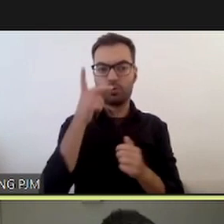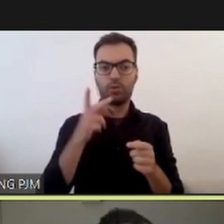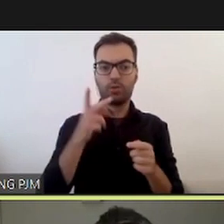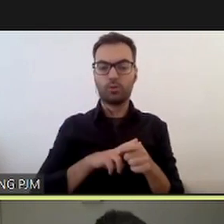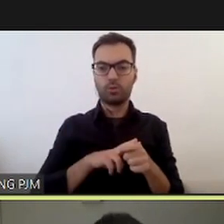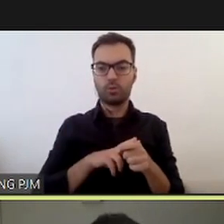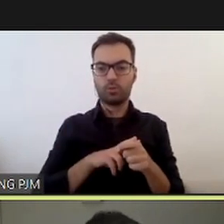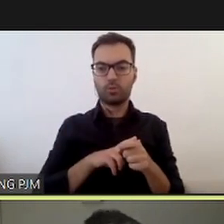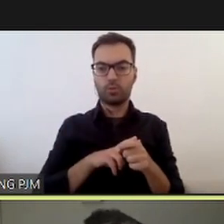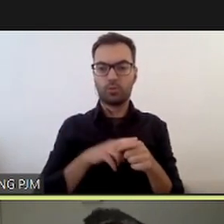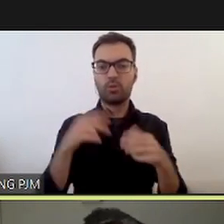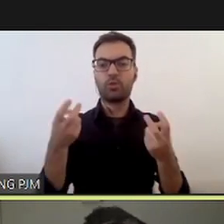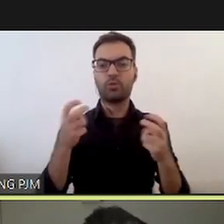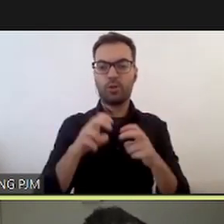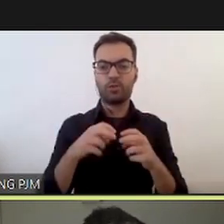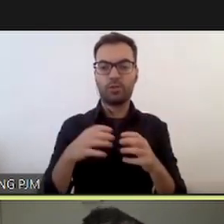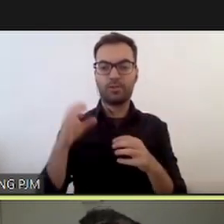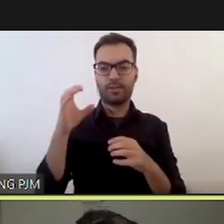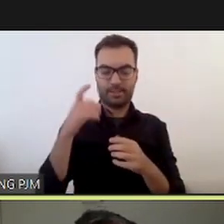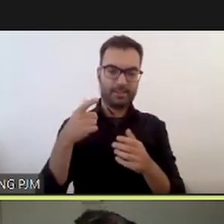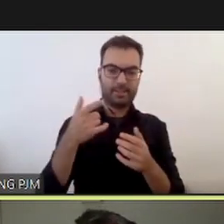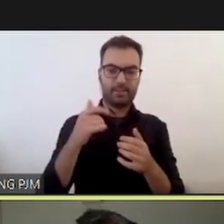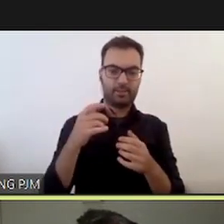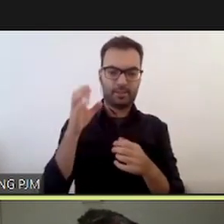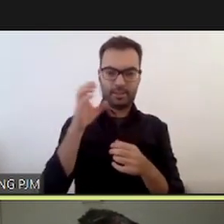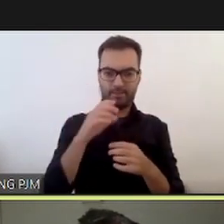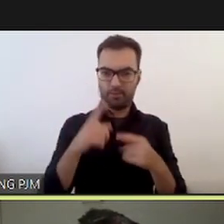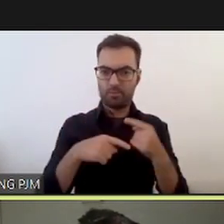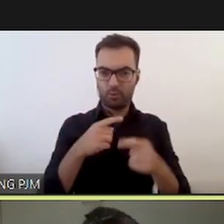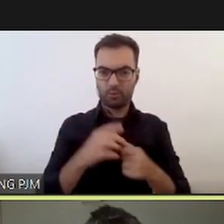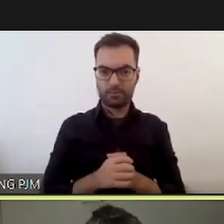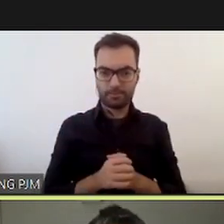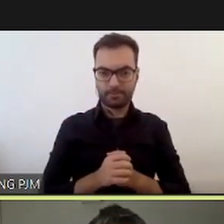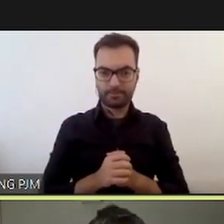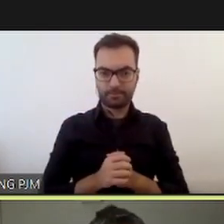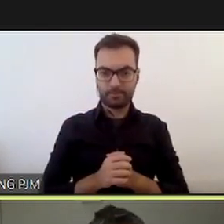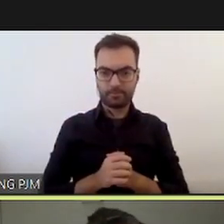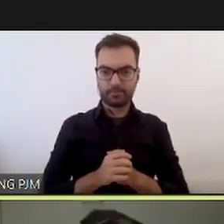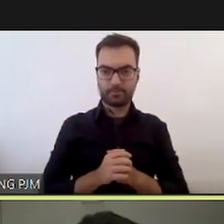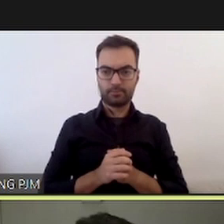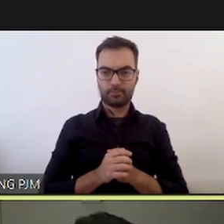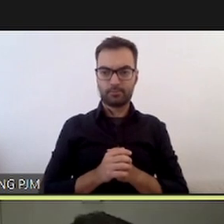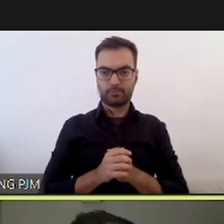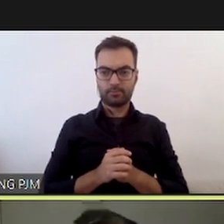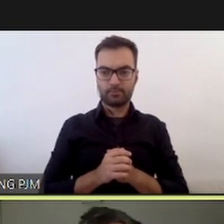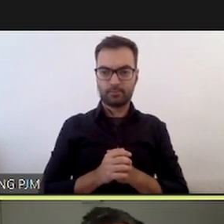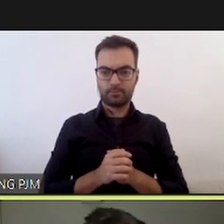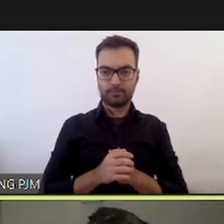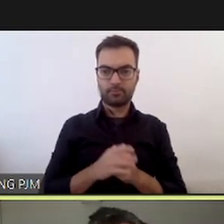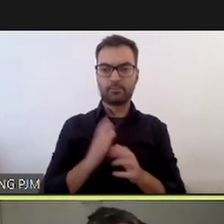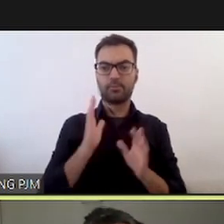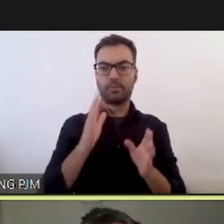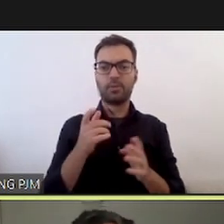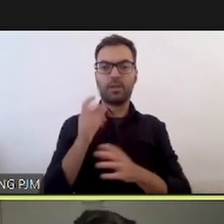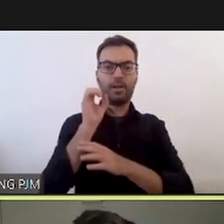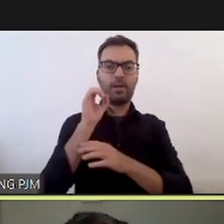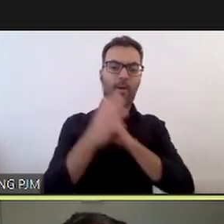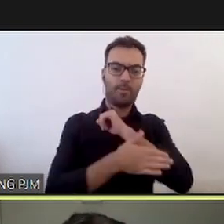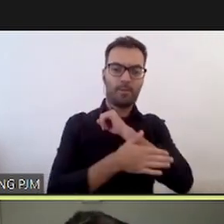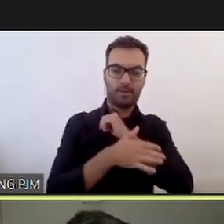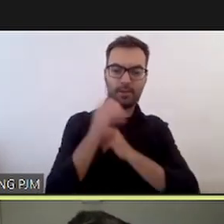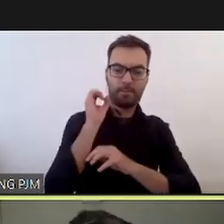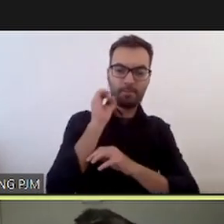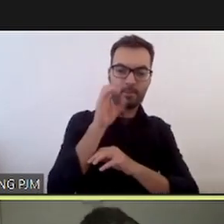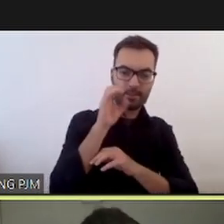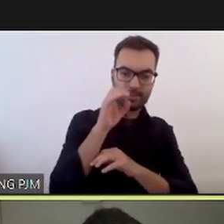building the digital product. And I will be switching between the presentation and we will go